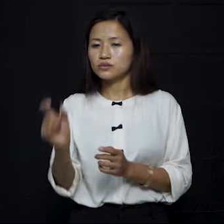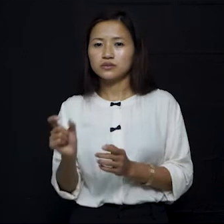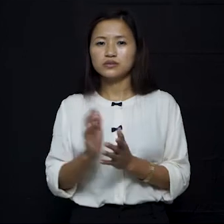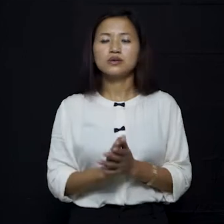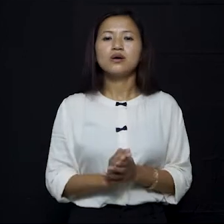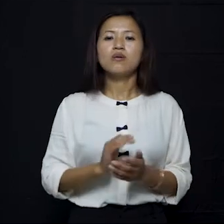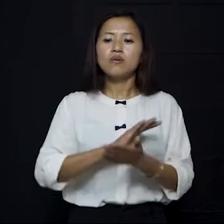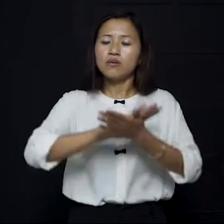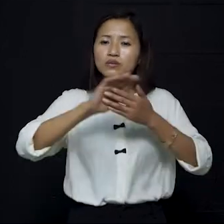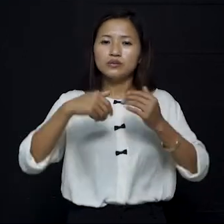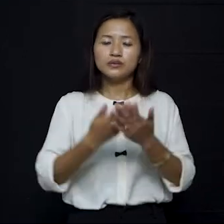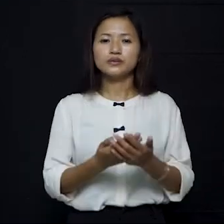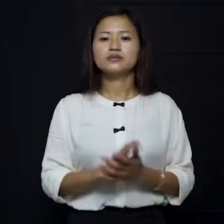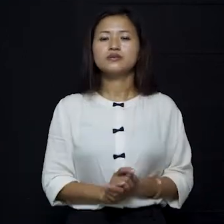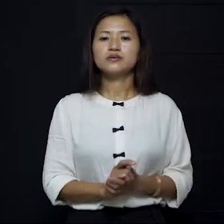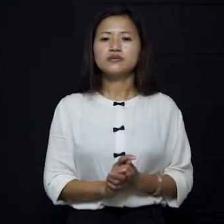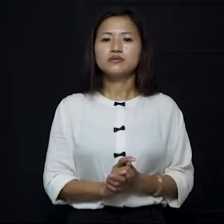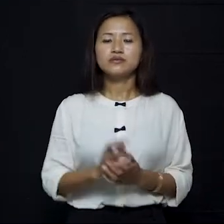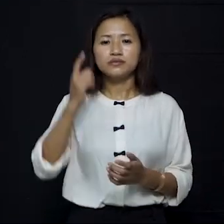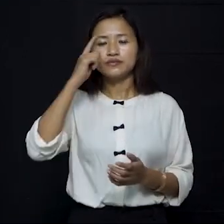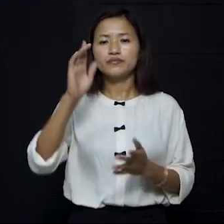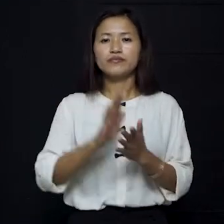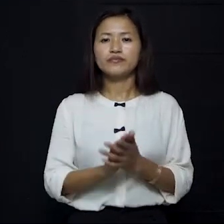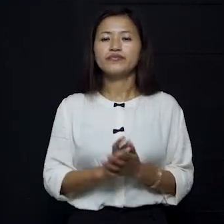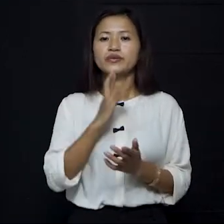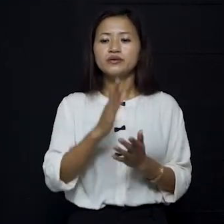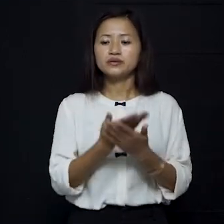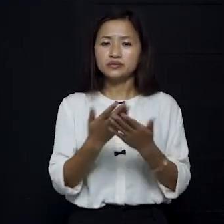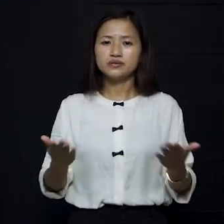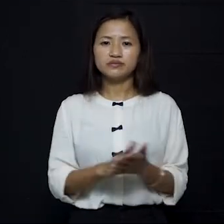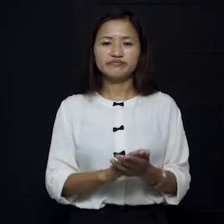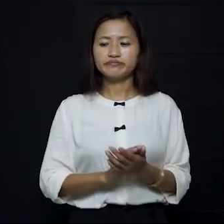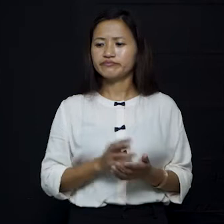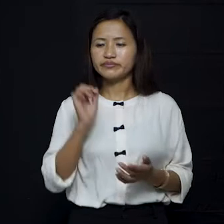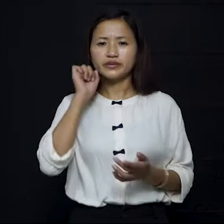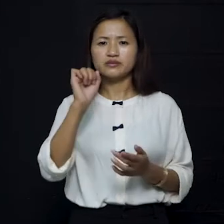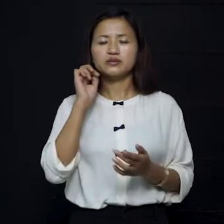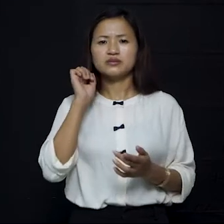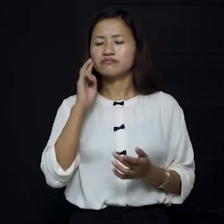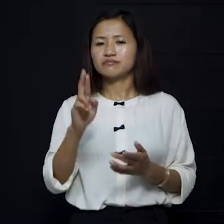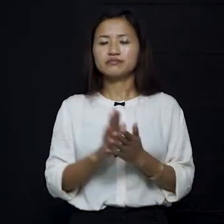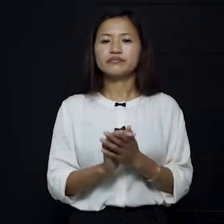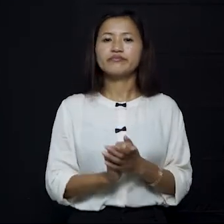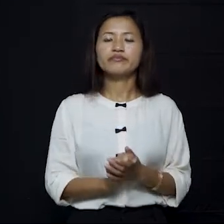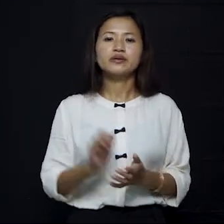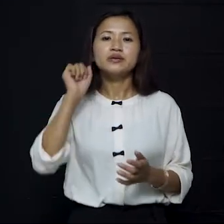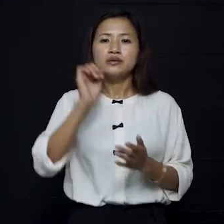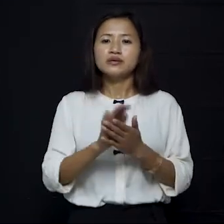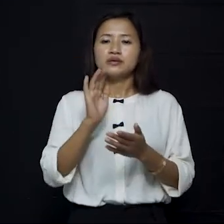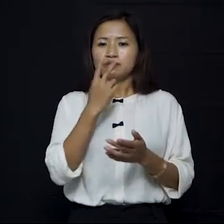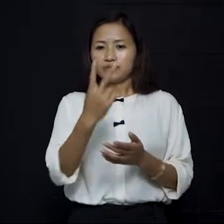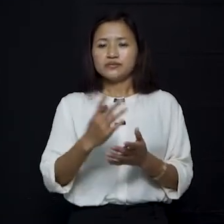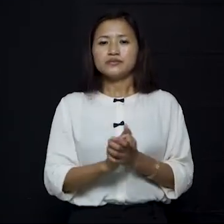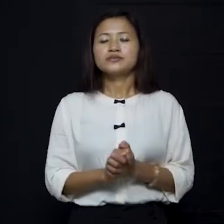as already, ever, for. These are the things that he had never visited the Taj before, right? That